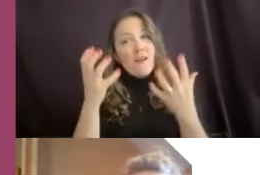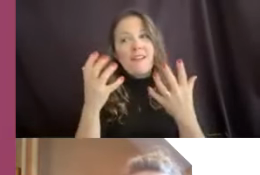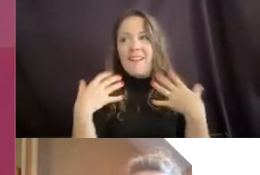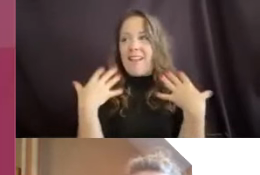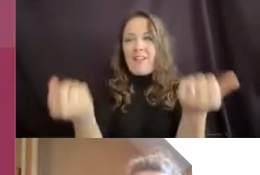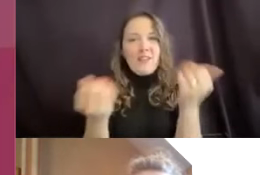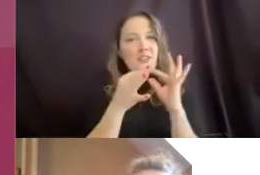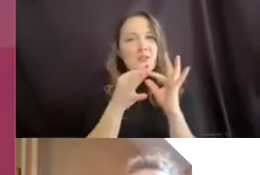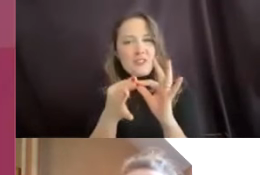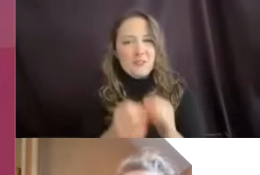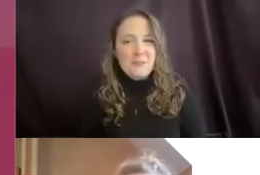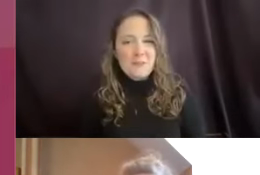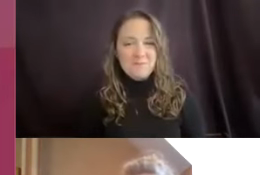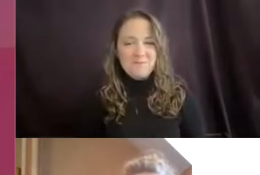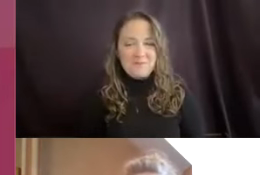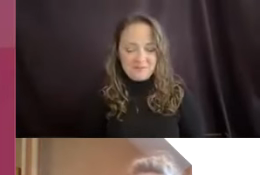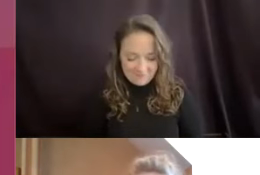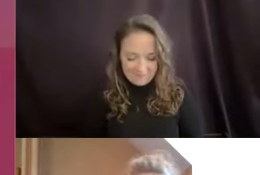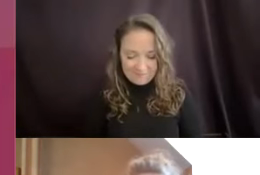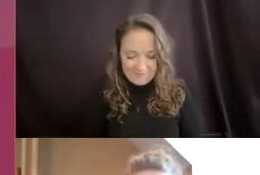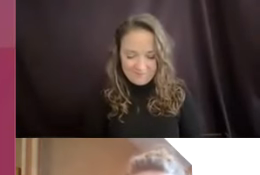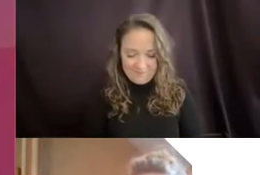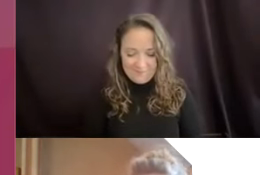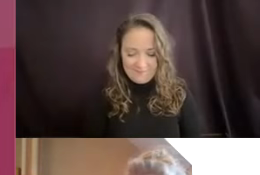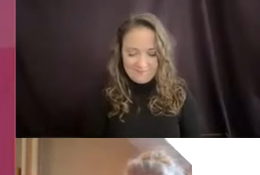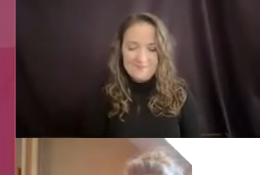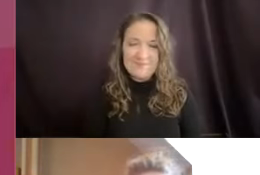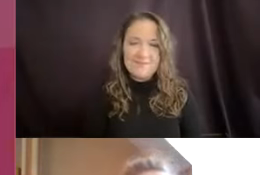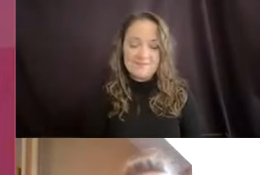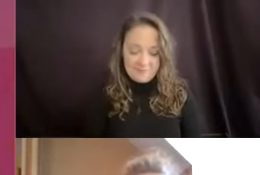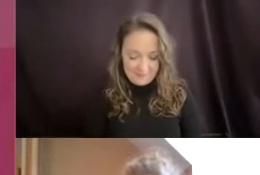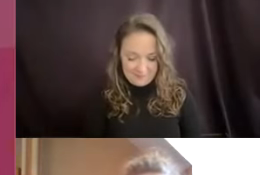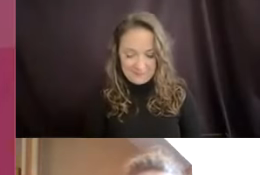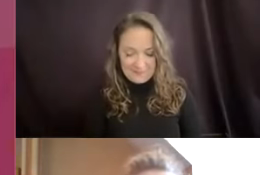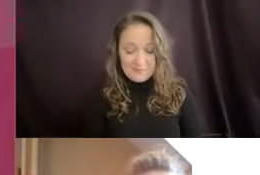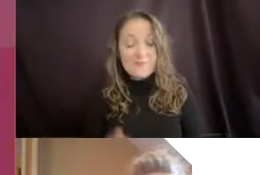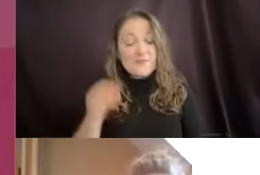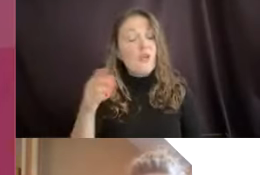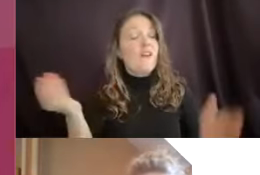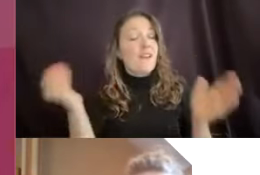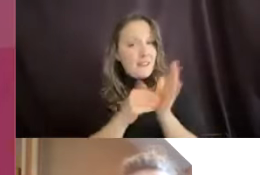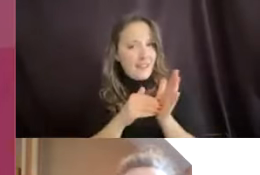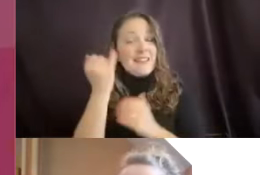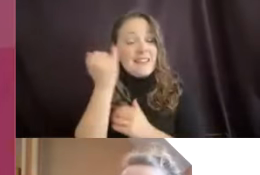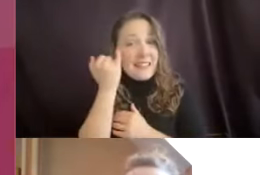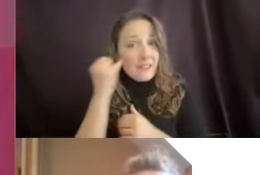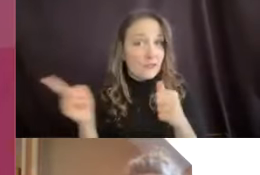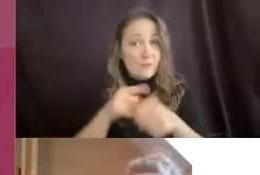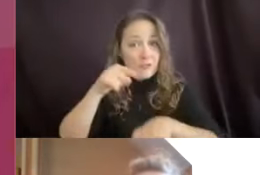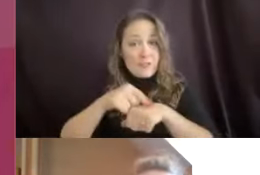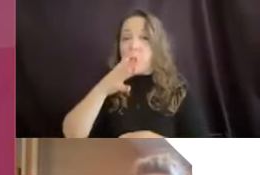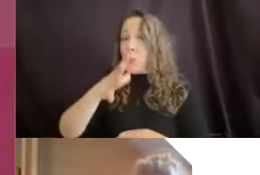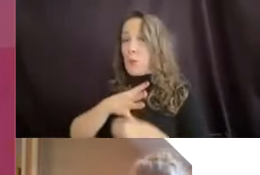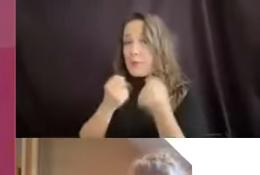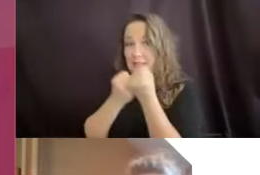relationships. So again, this is a webinar from Women's Advocates. If you're new to Women's Advocates webinars,